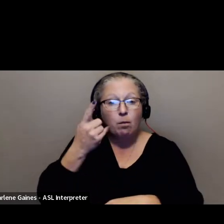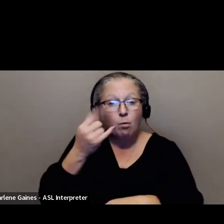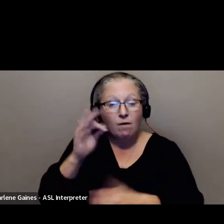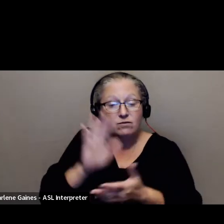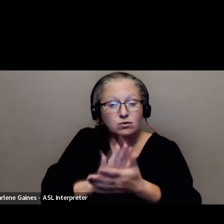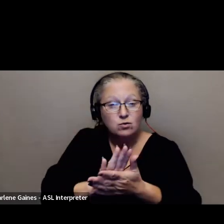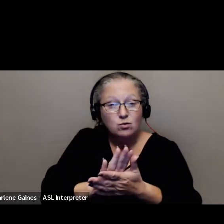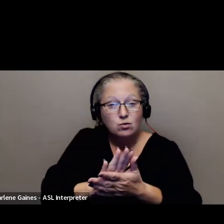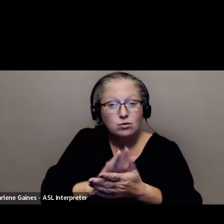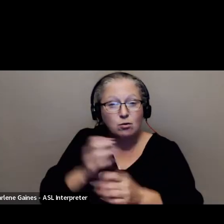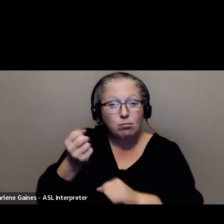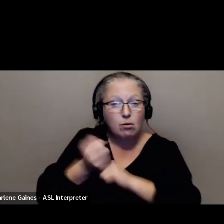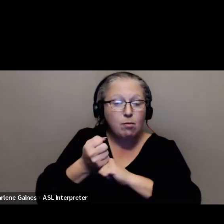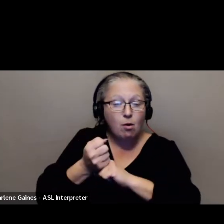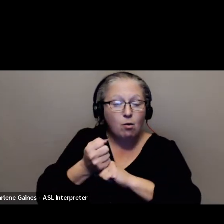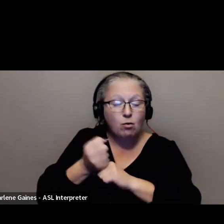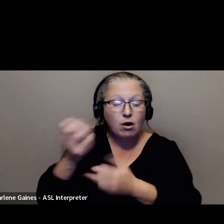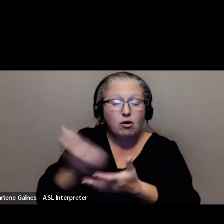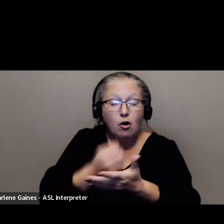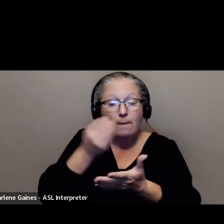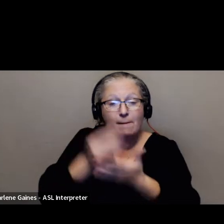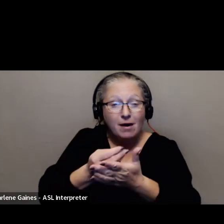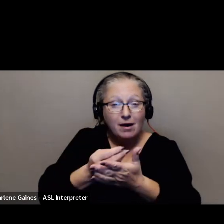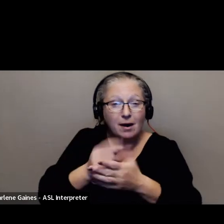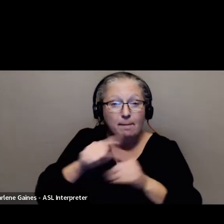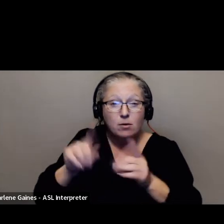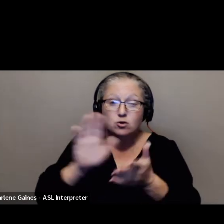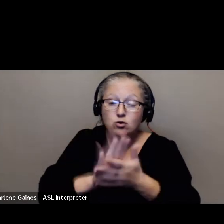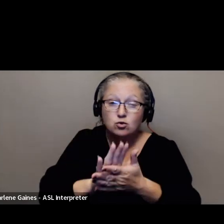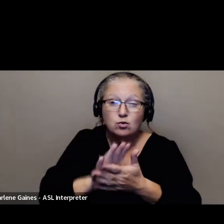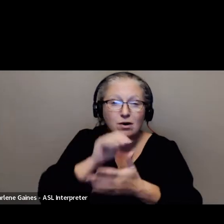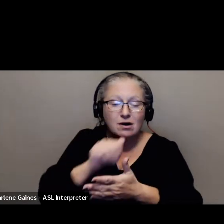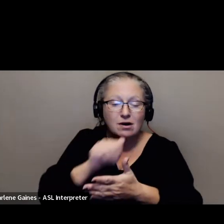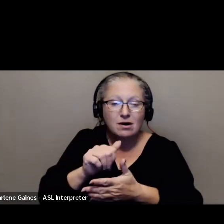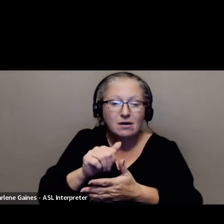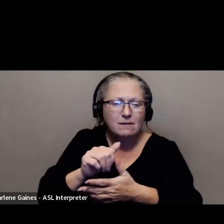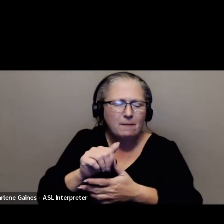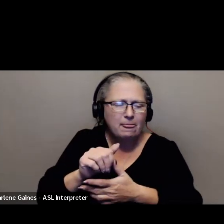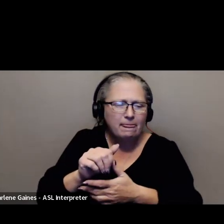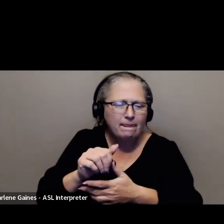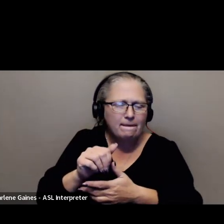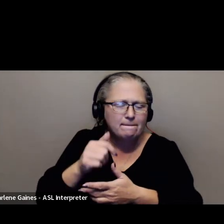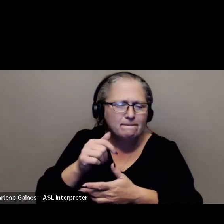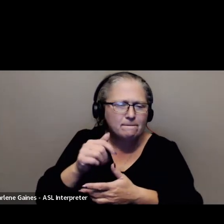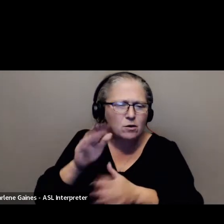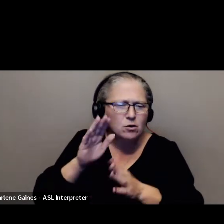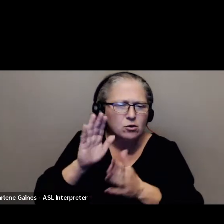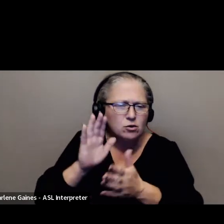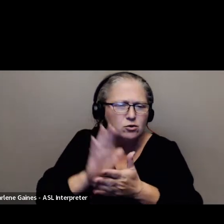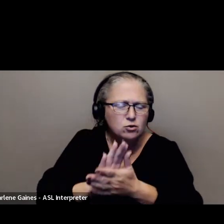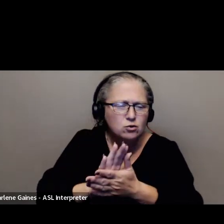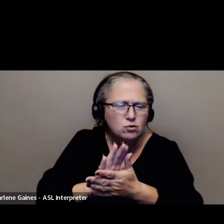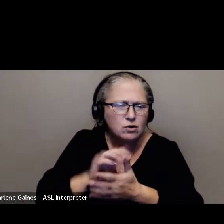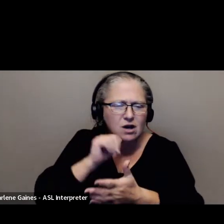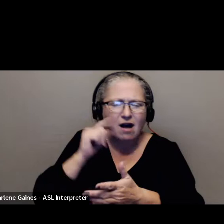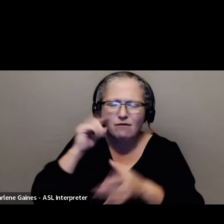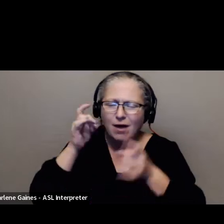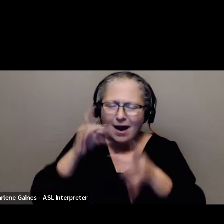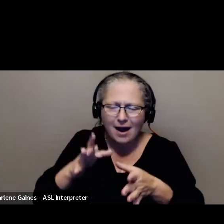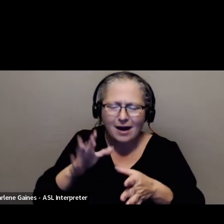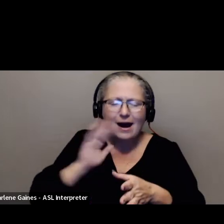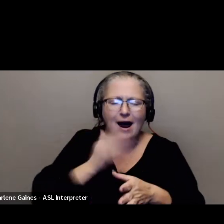schools even promoted fundraiser. But school is not for hate. What I wanted to say is that school is not for hate, and our district